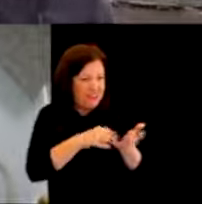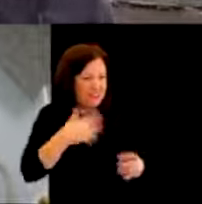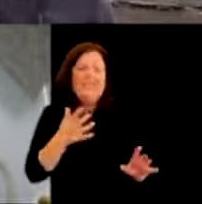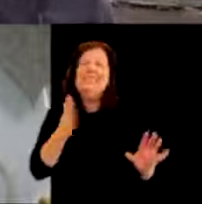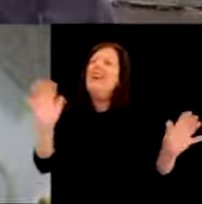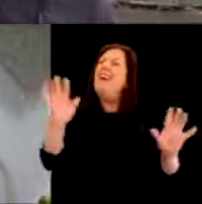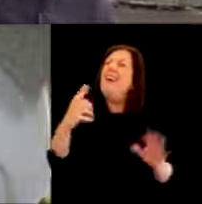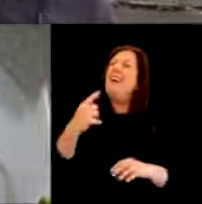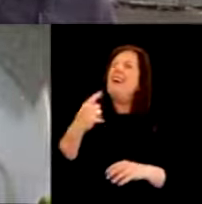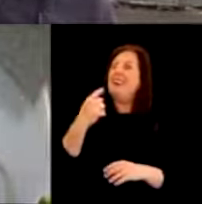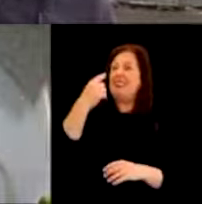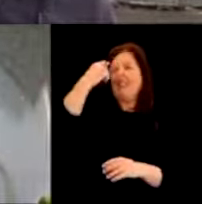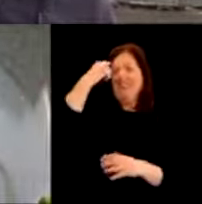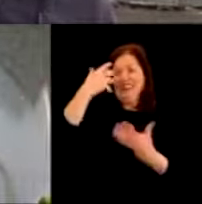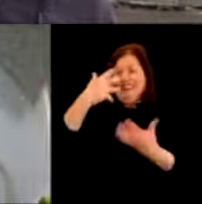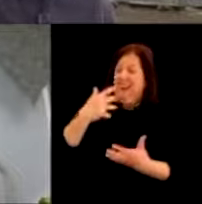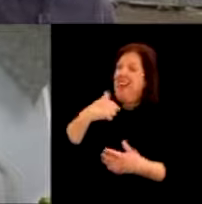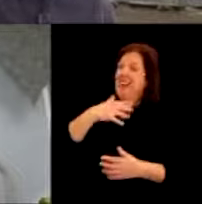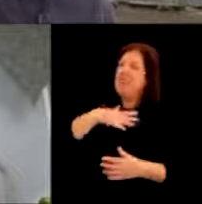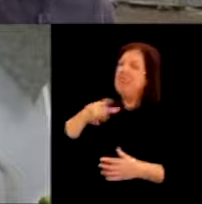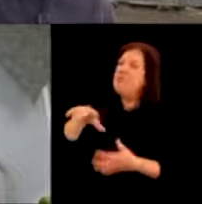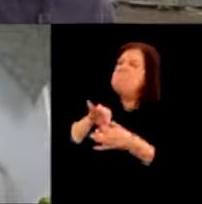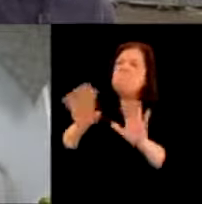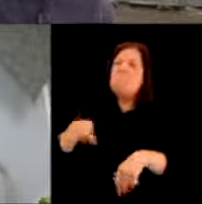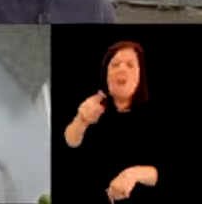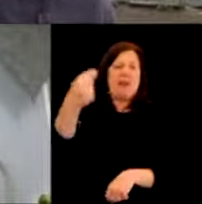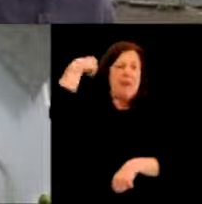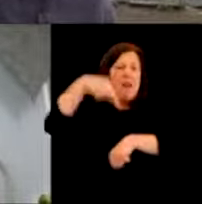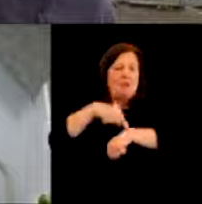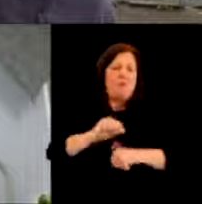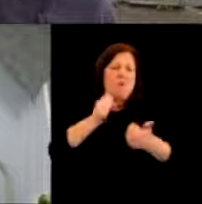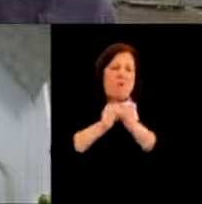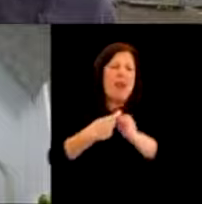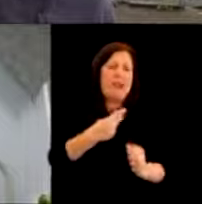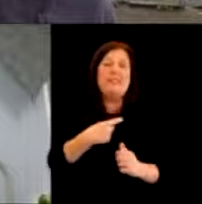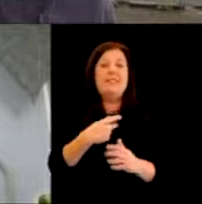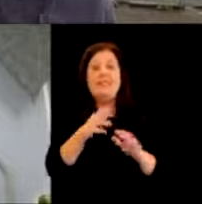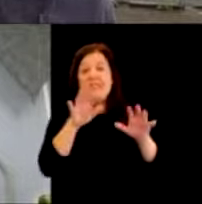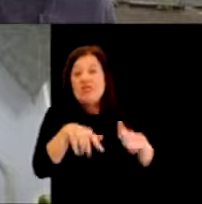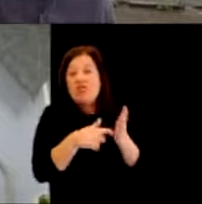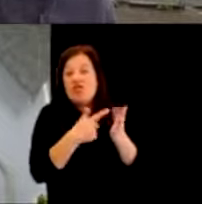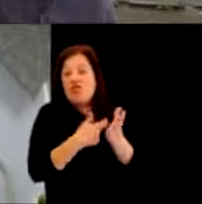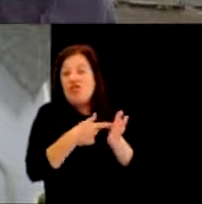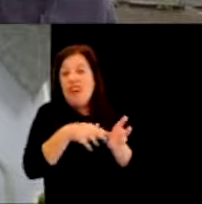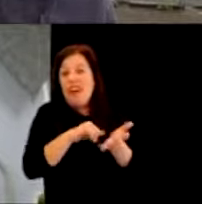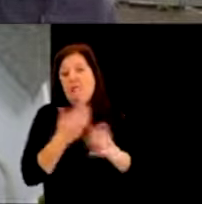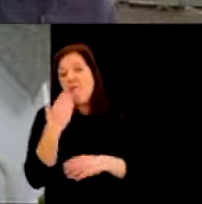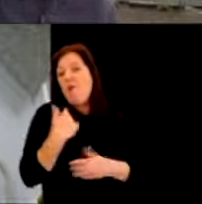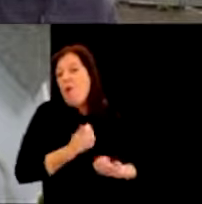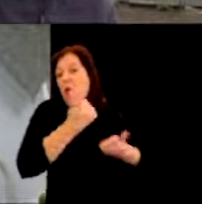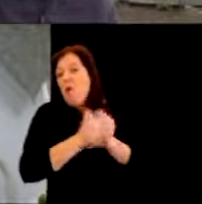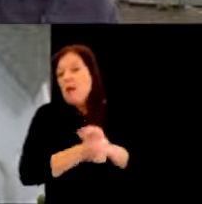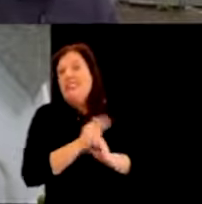I don't now. I used to be friends with him. He was a good friend before. He just got a little